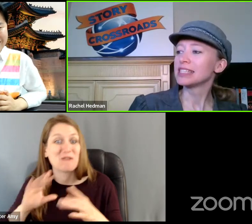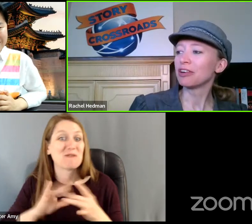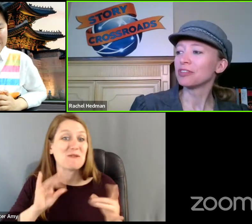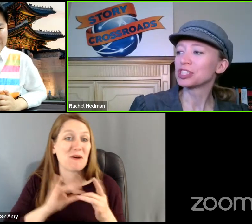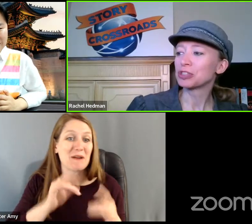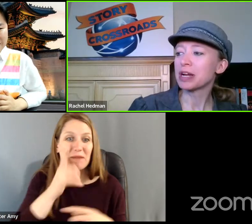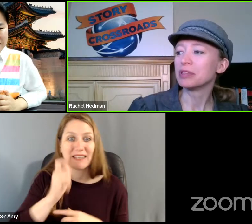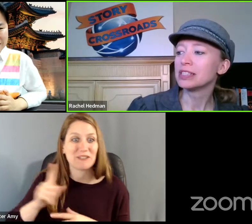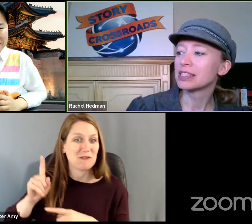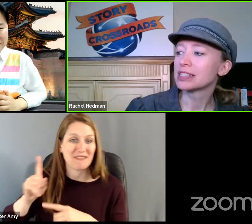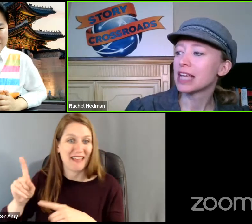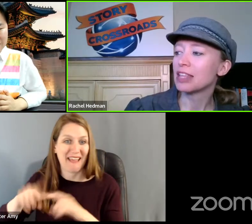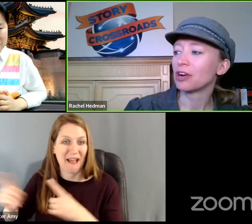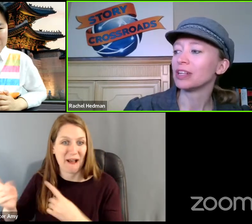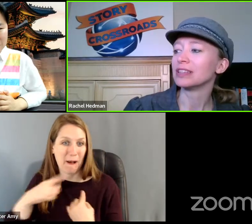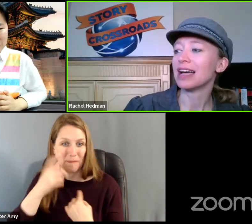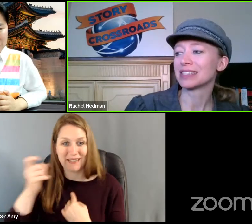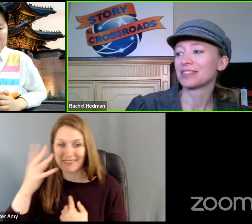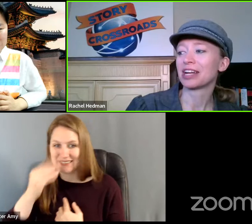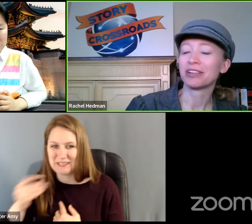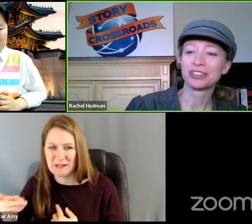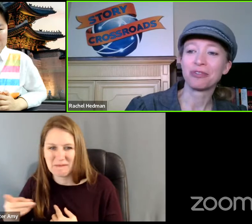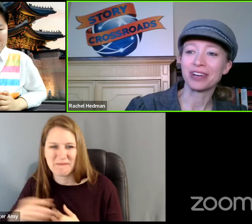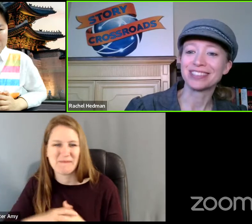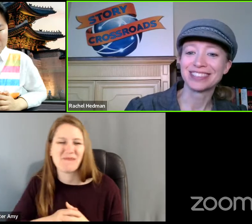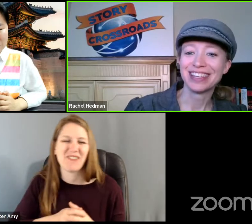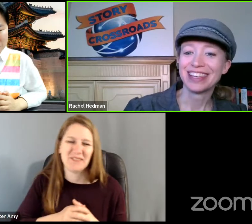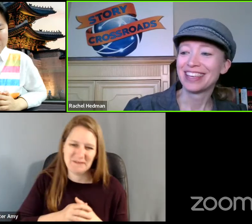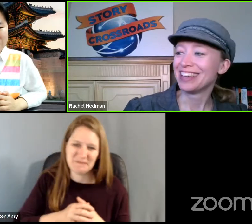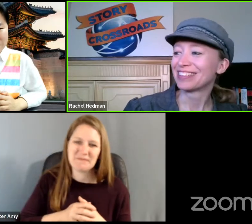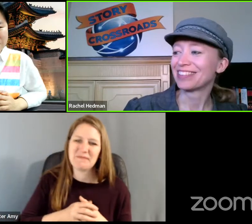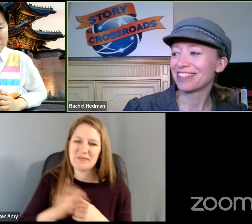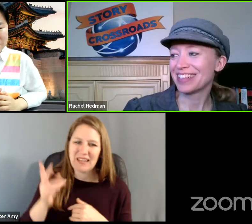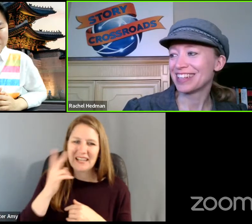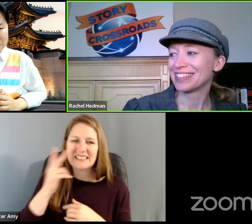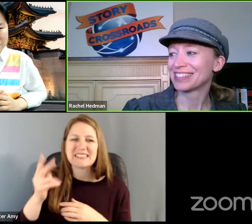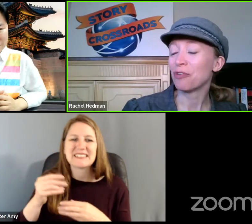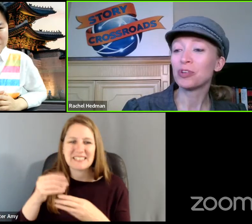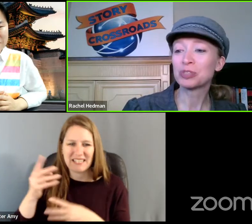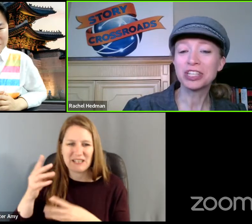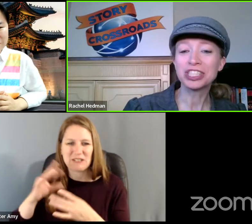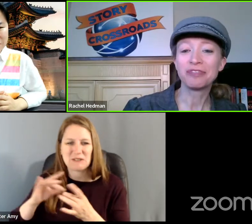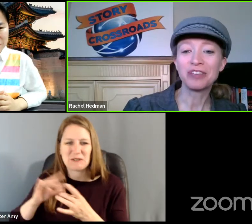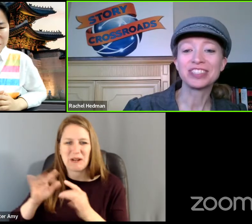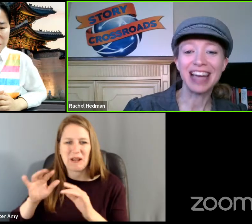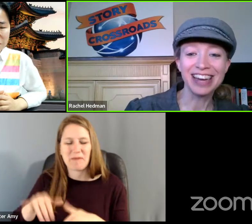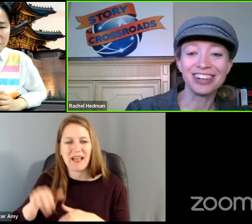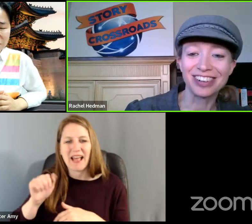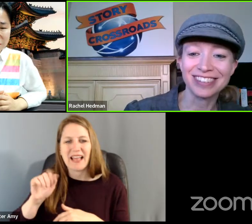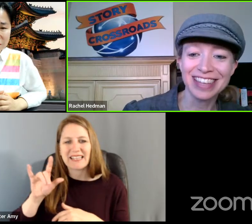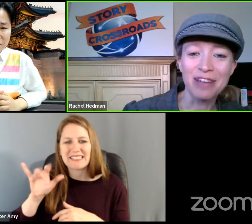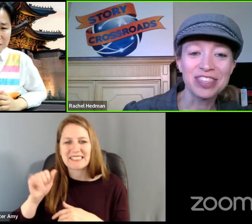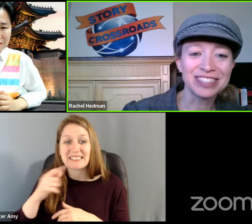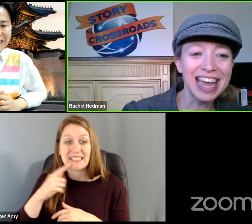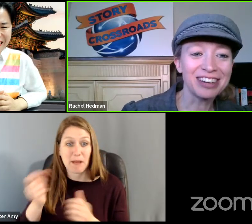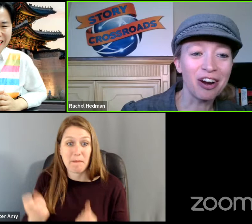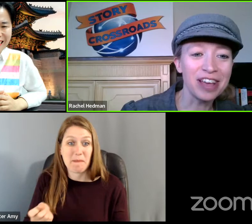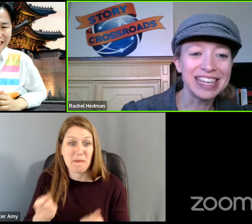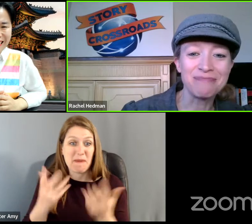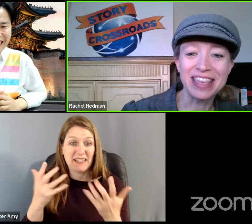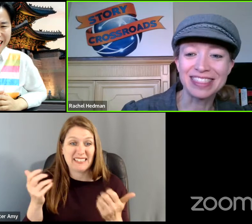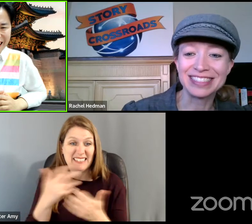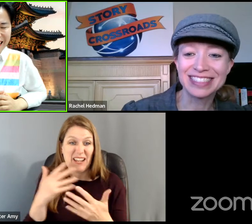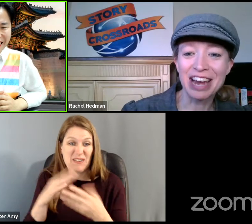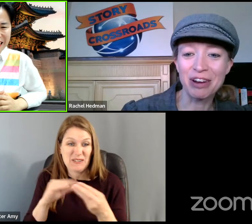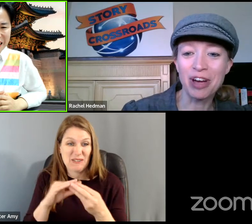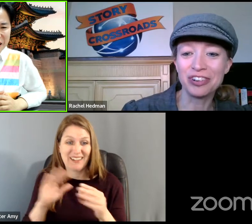And I see here in the stream, Alicia is saying that there are lots of scary stories in Korea. So, well, especially if you have the tiger. I mean, the tiger already